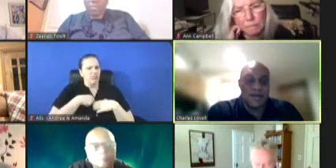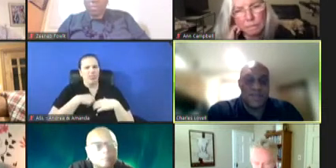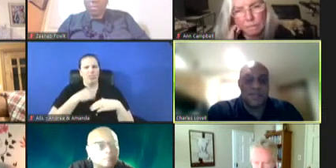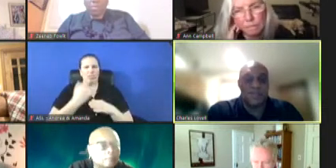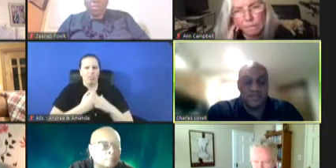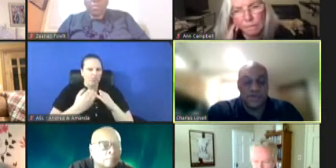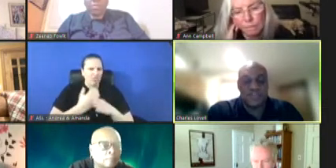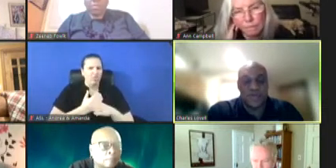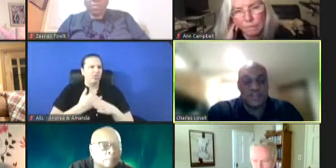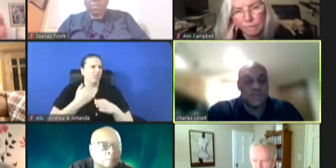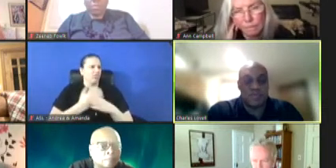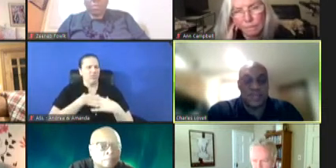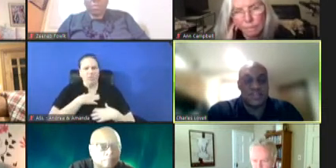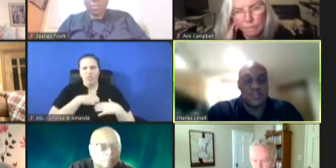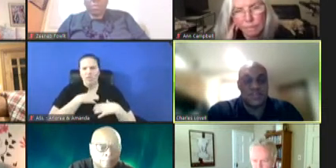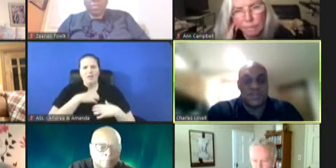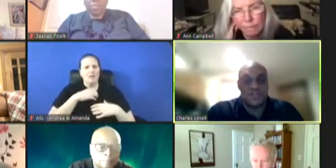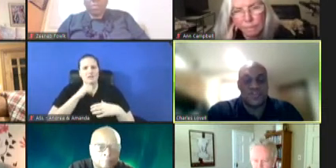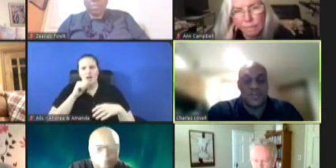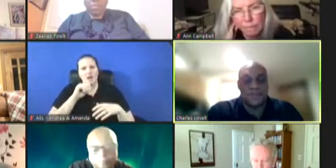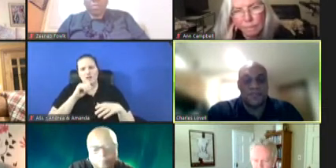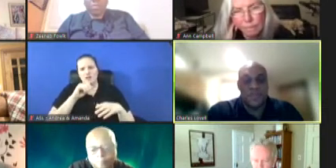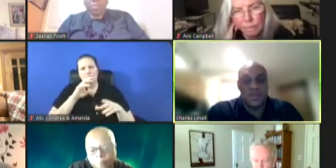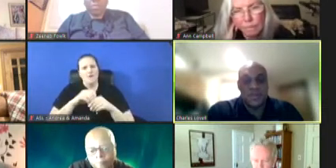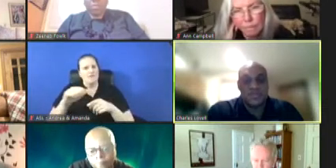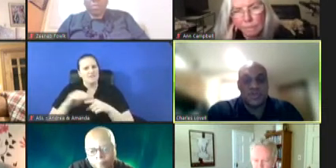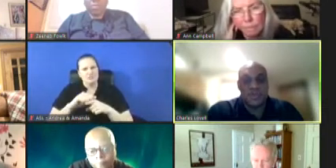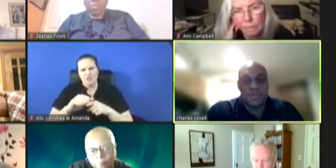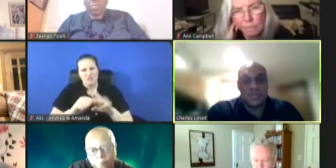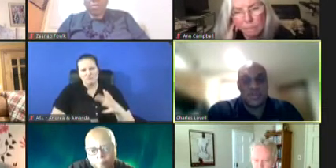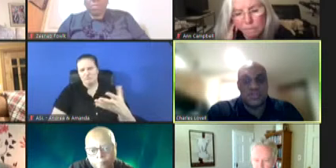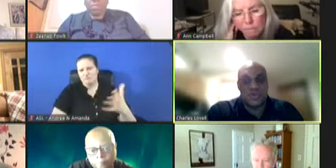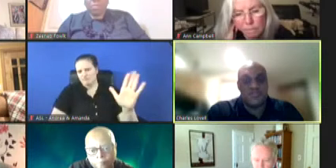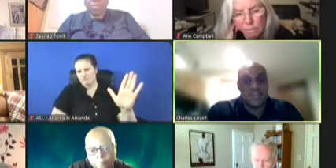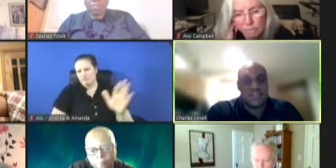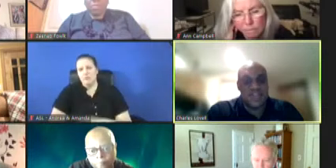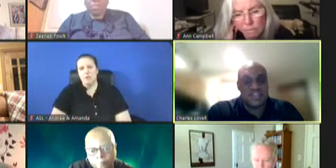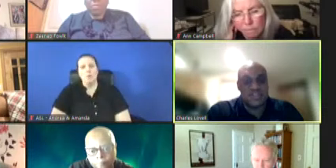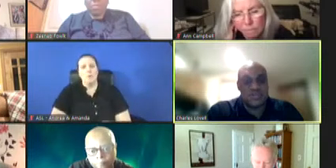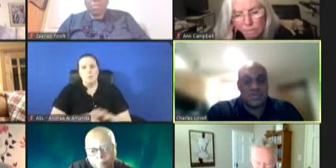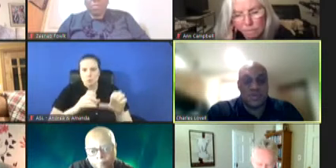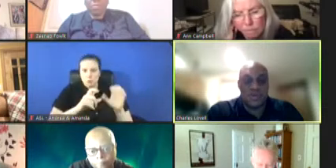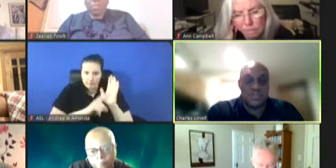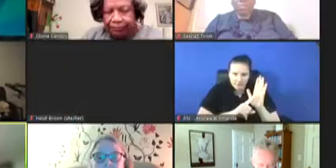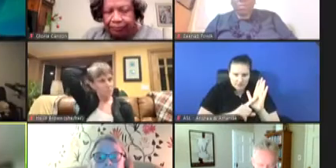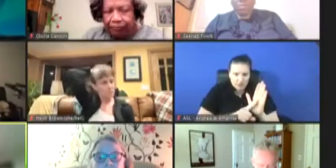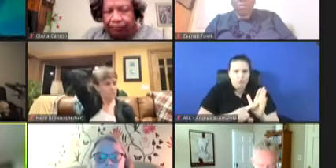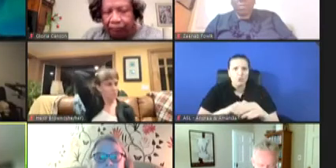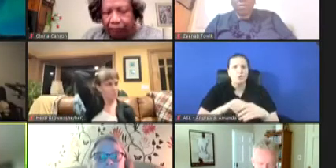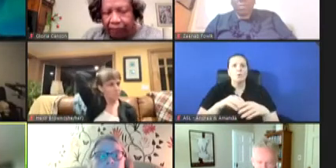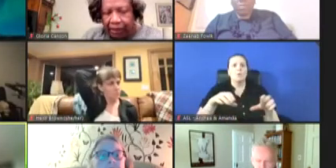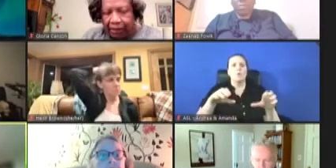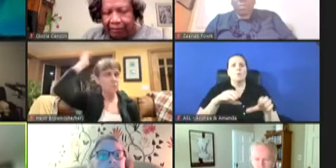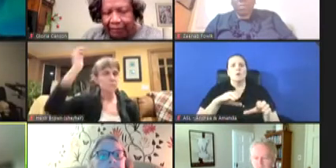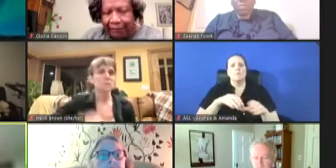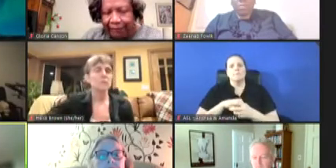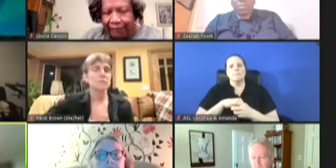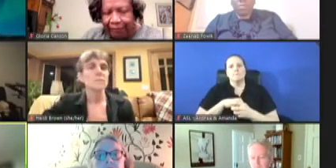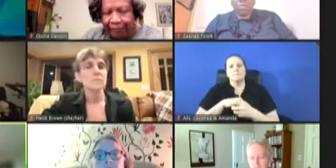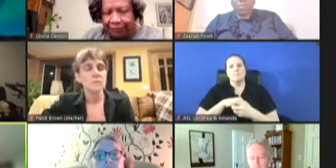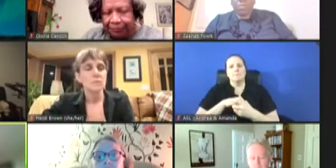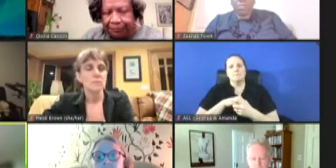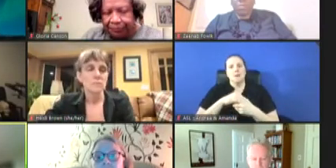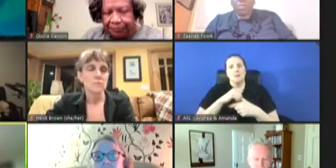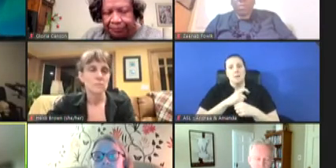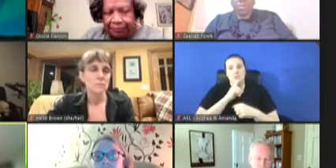And they believe also it has no place in our training. So we're gonna do our investigation. We're going to make